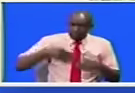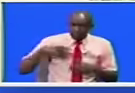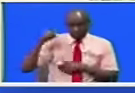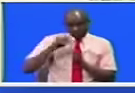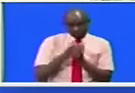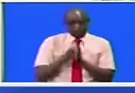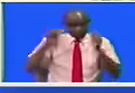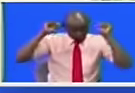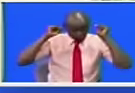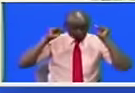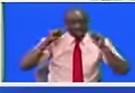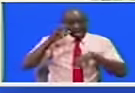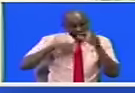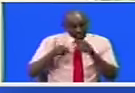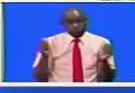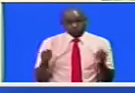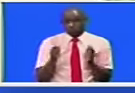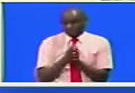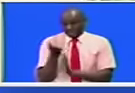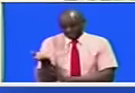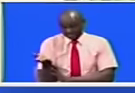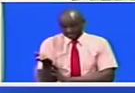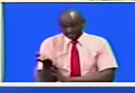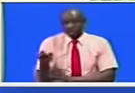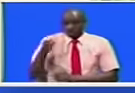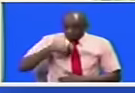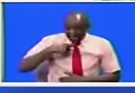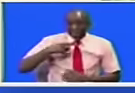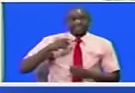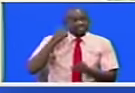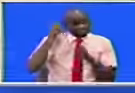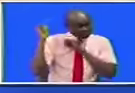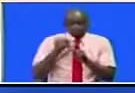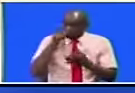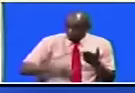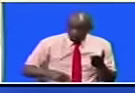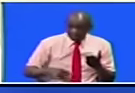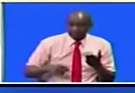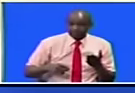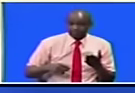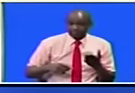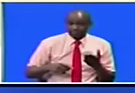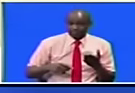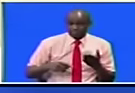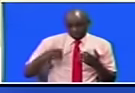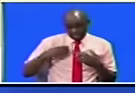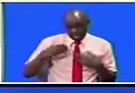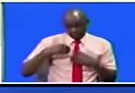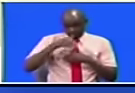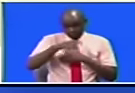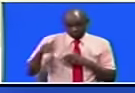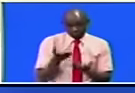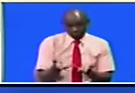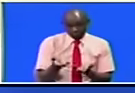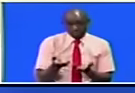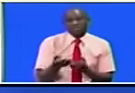of pastoralism and also subsistence farming, we had to introduce things like the demo plot where we are,